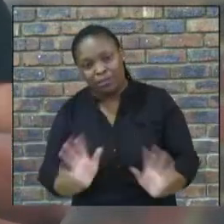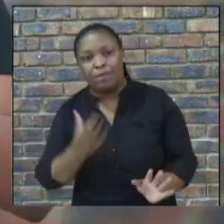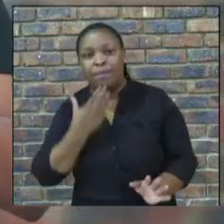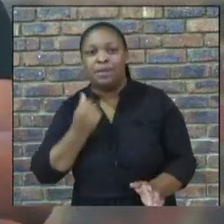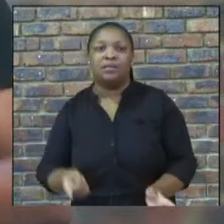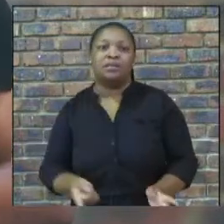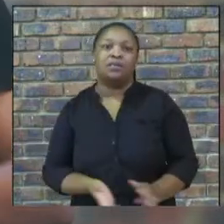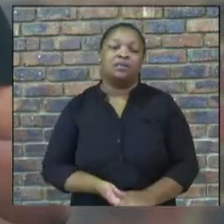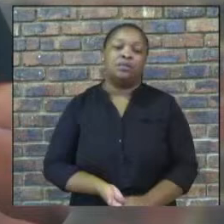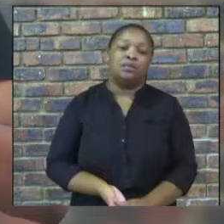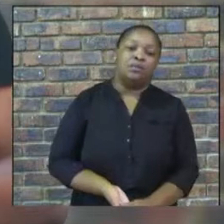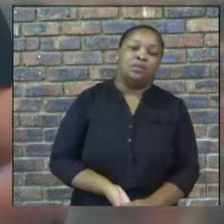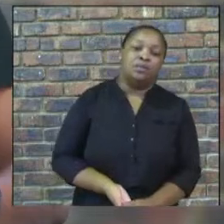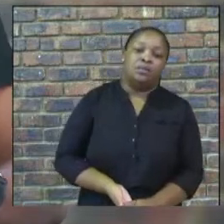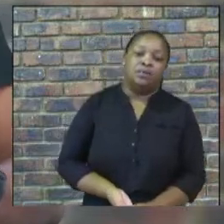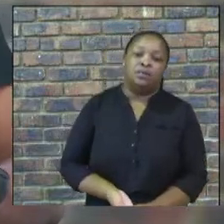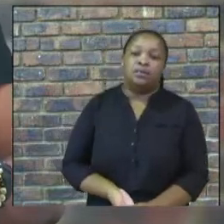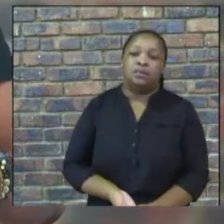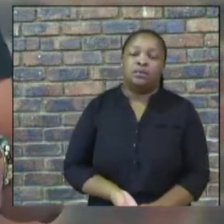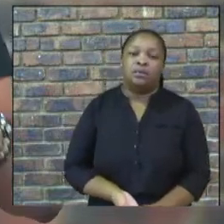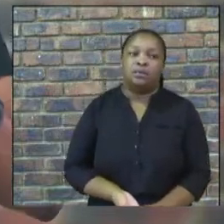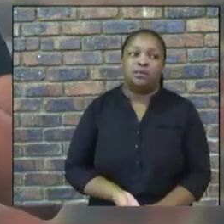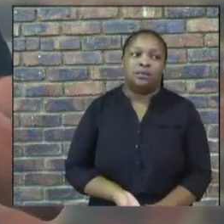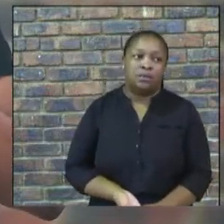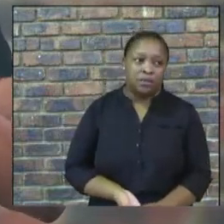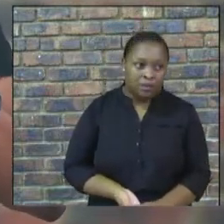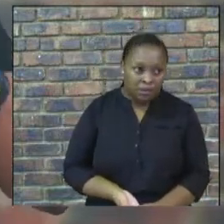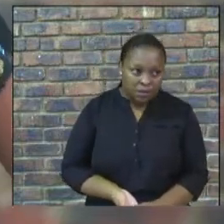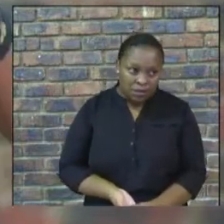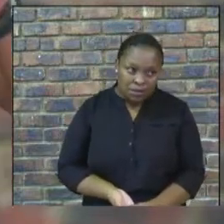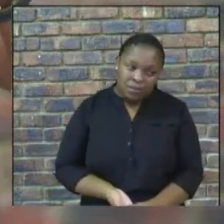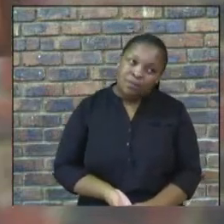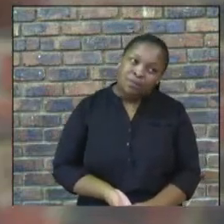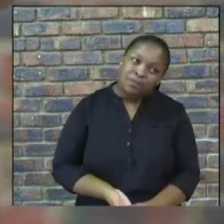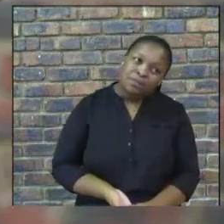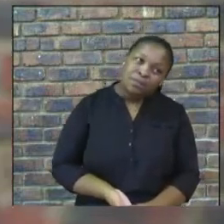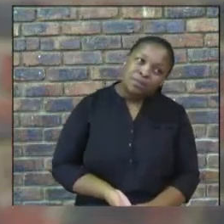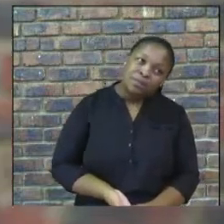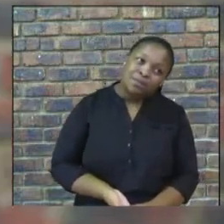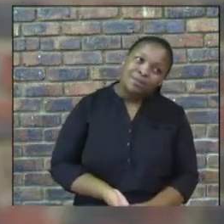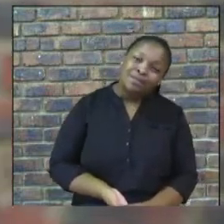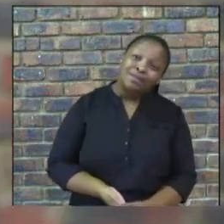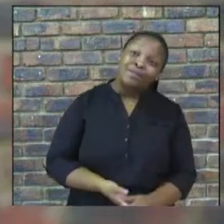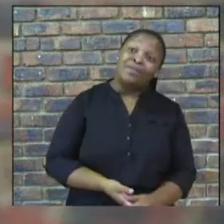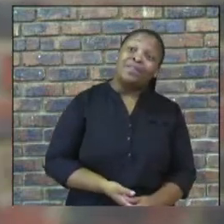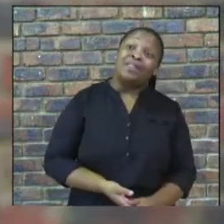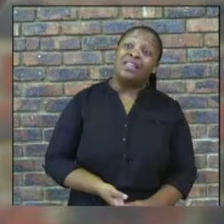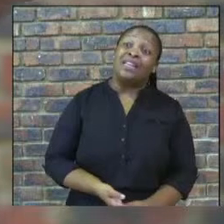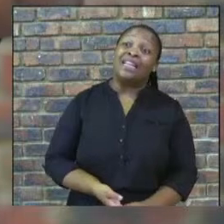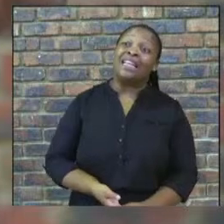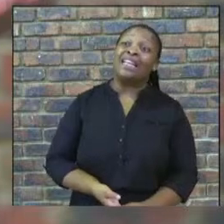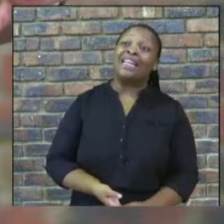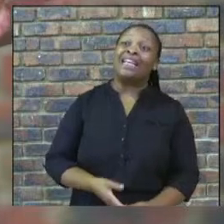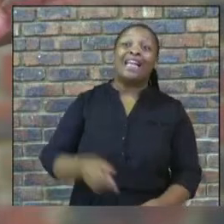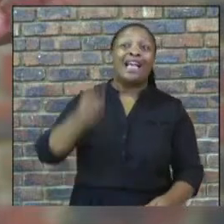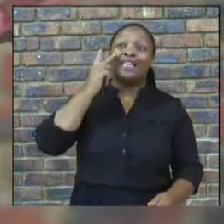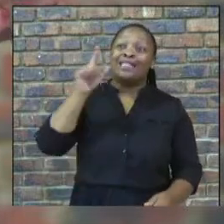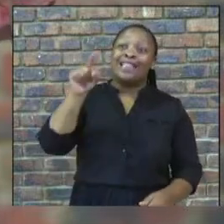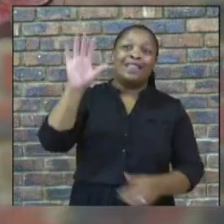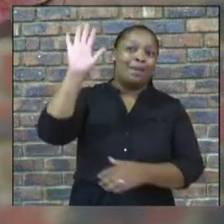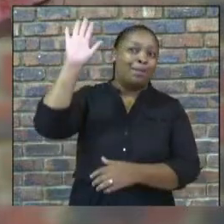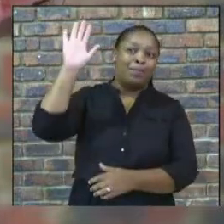So re tlo tsa matso in a similar fashion. Mar wait, are you this hand ke eng o batlo commenta?